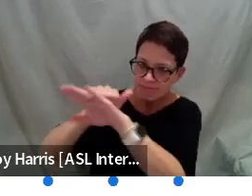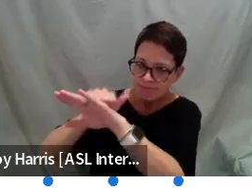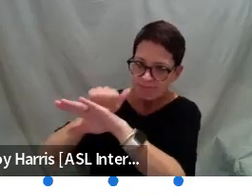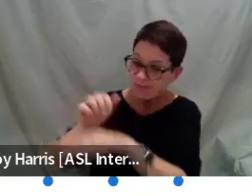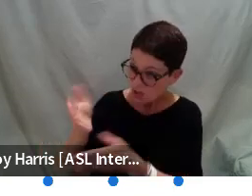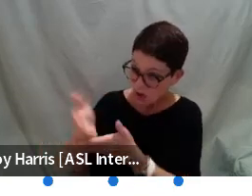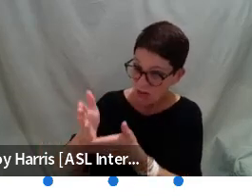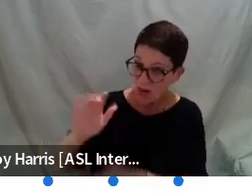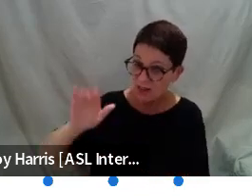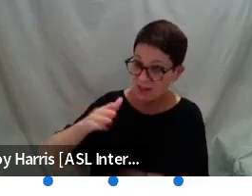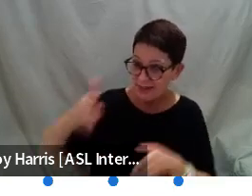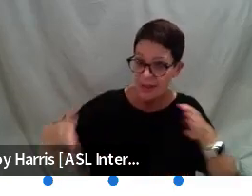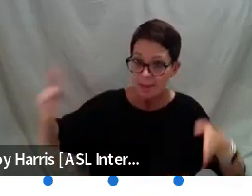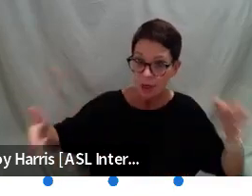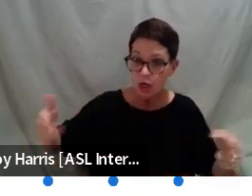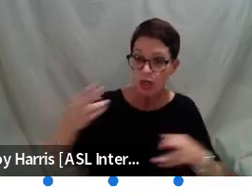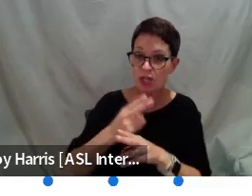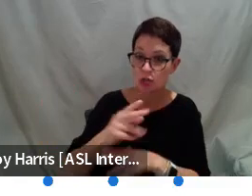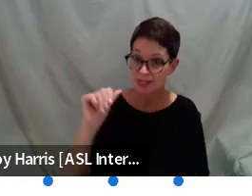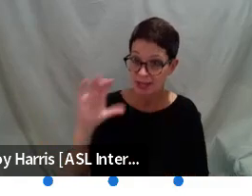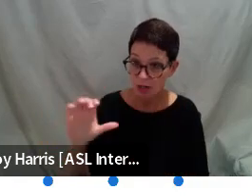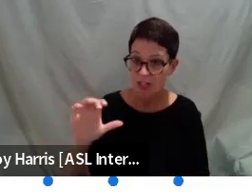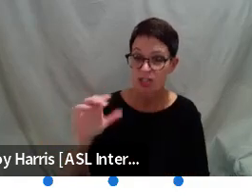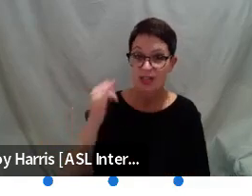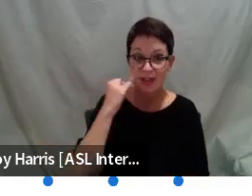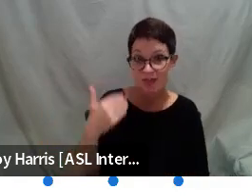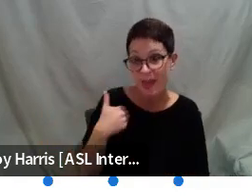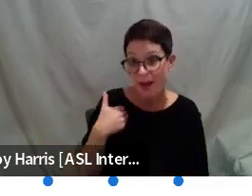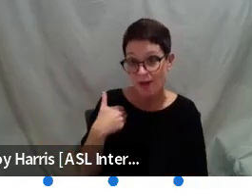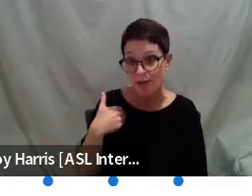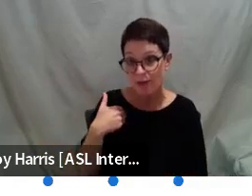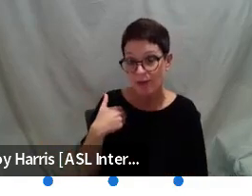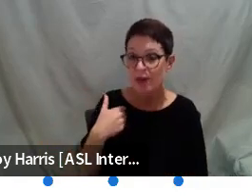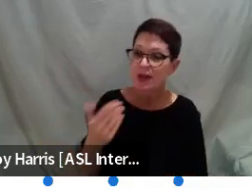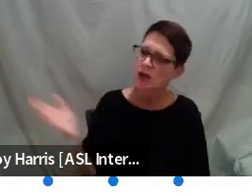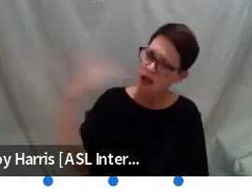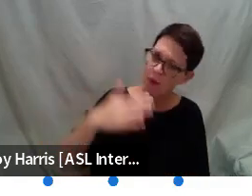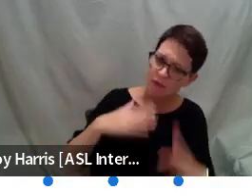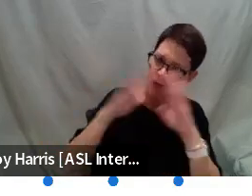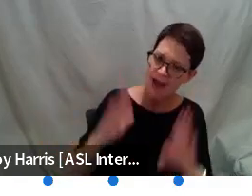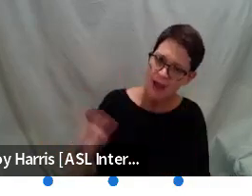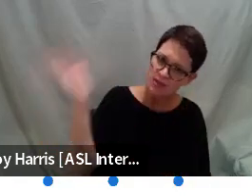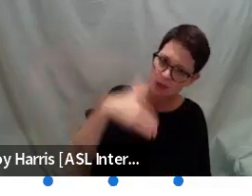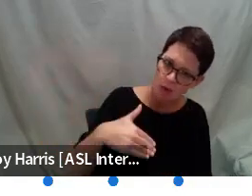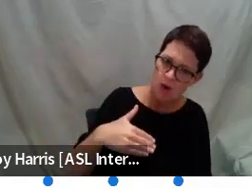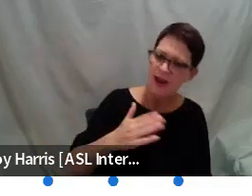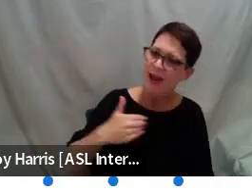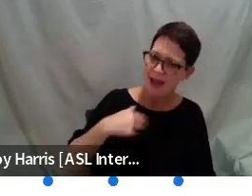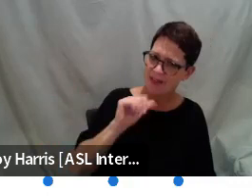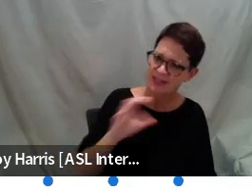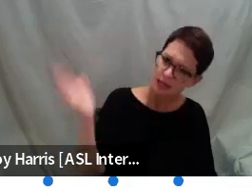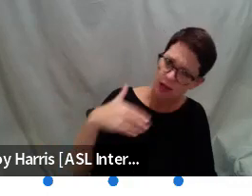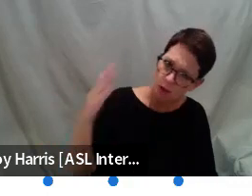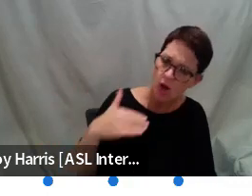your neighbor is using air conditioning if they have it. Invite them over to your place if they don't and you do have